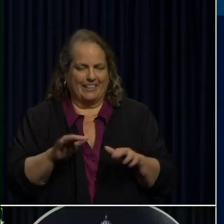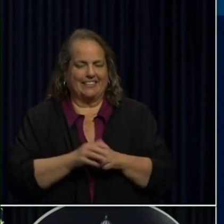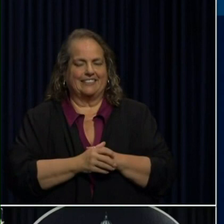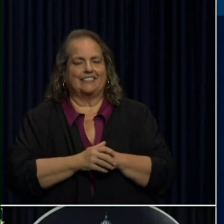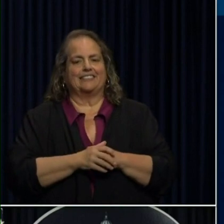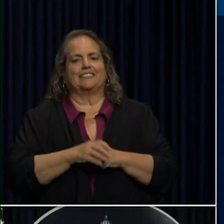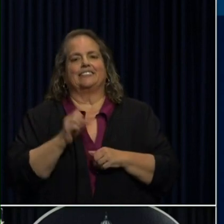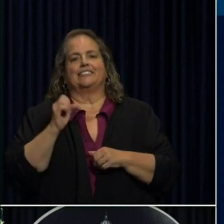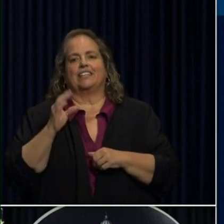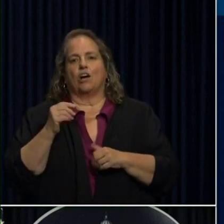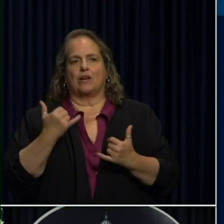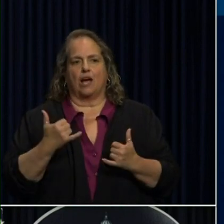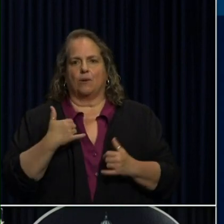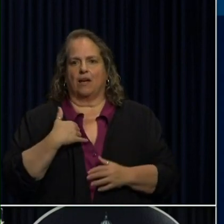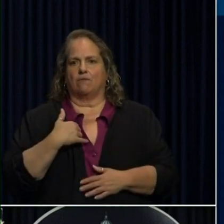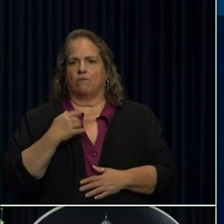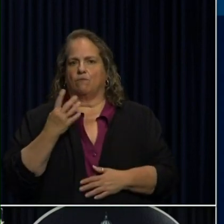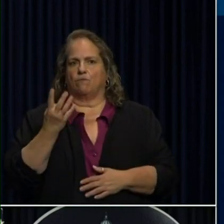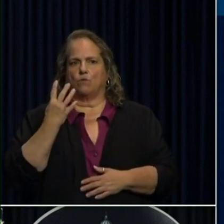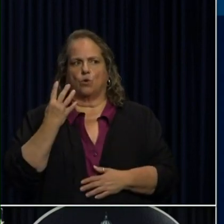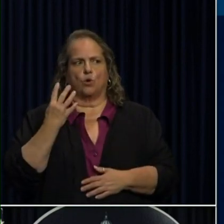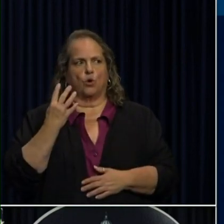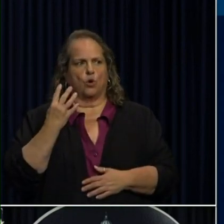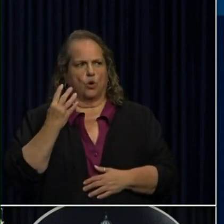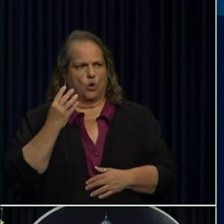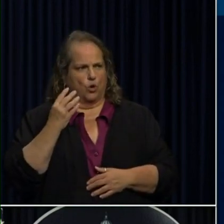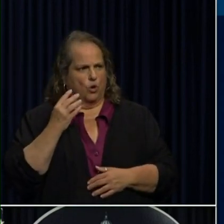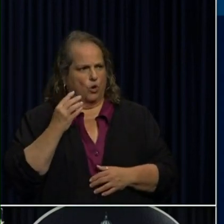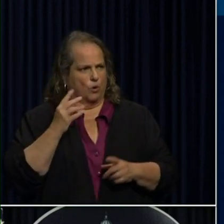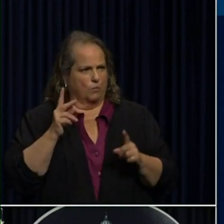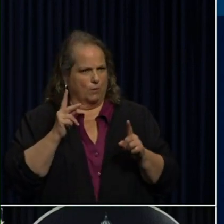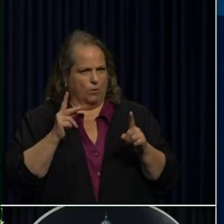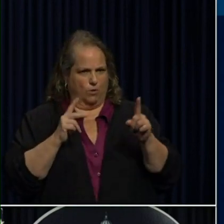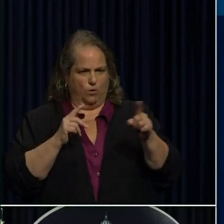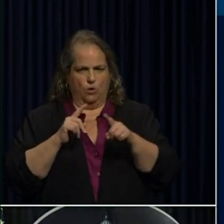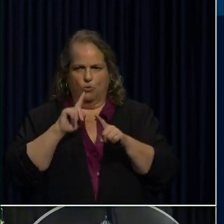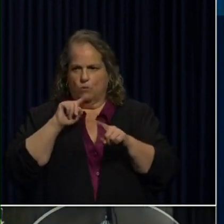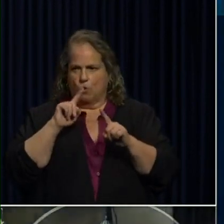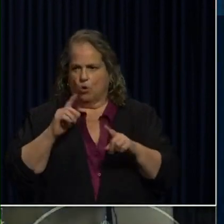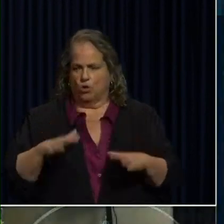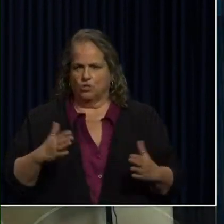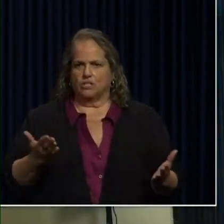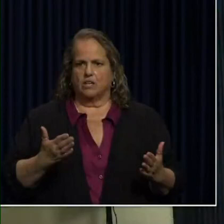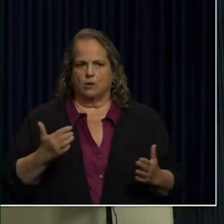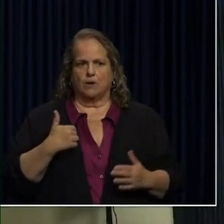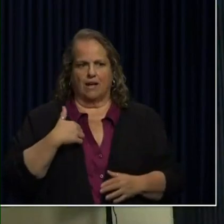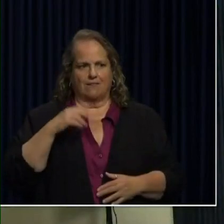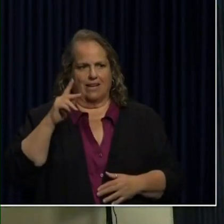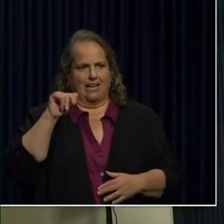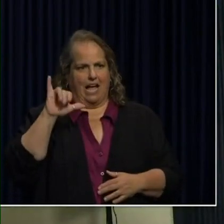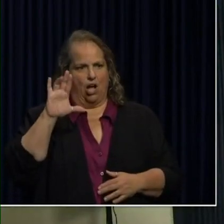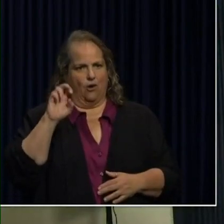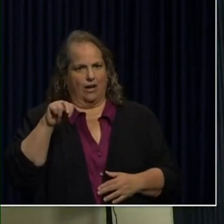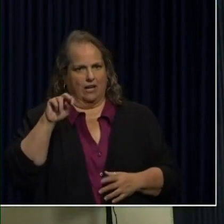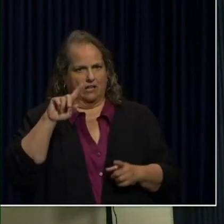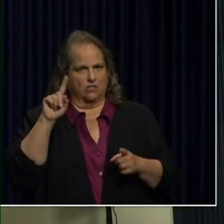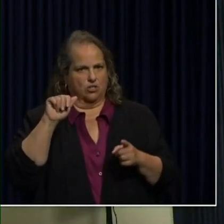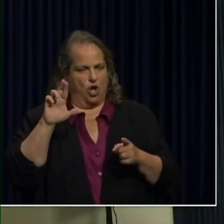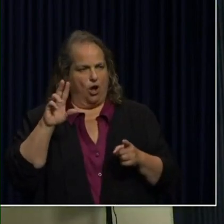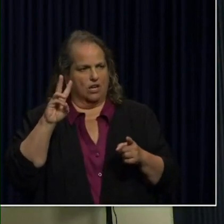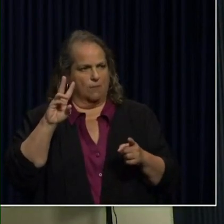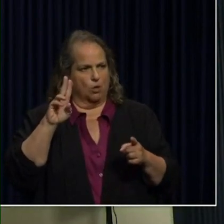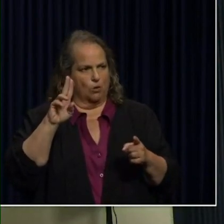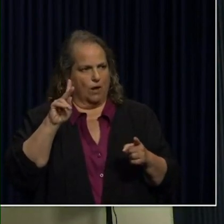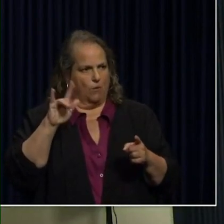got, I think, 4, that's right, of our reporters here. We've got Karen Czar from WUKY,